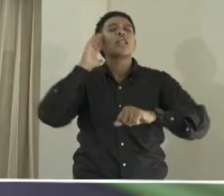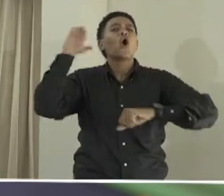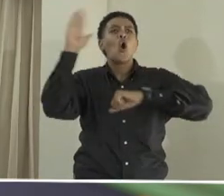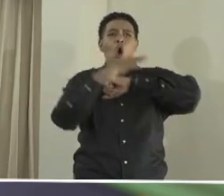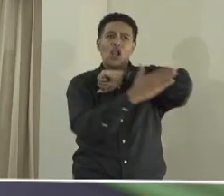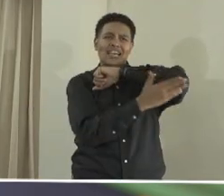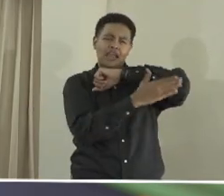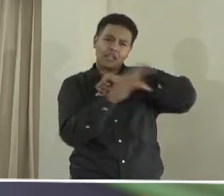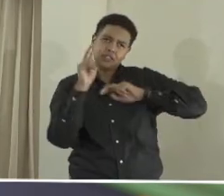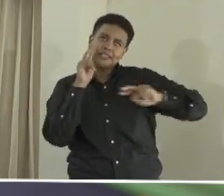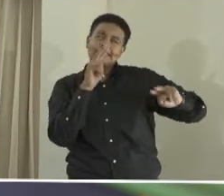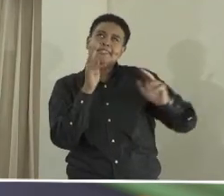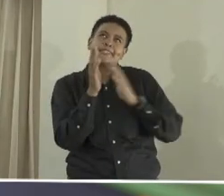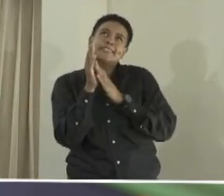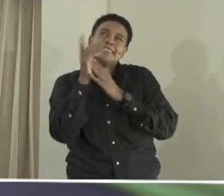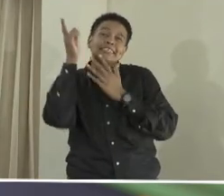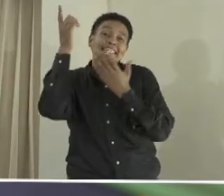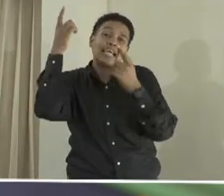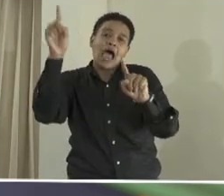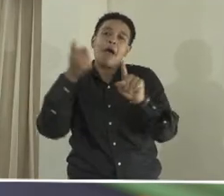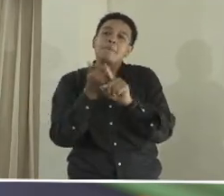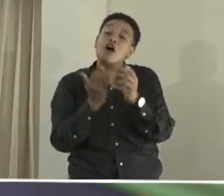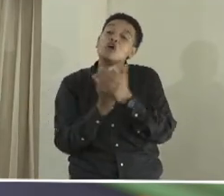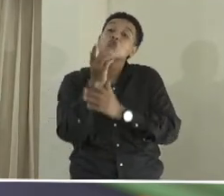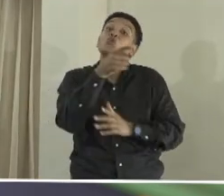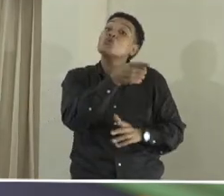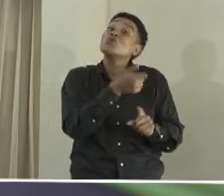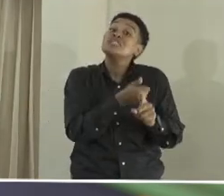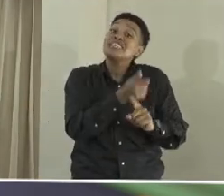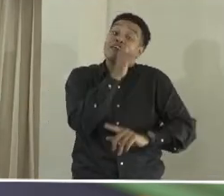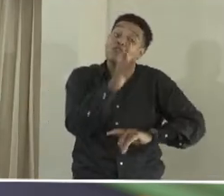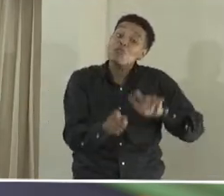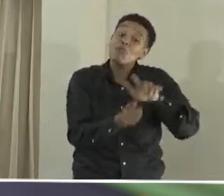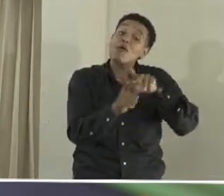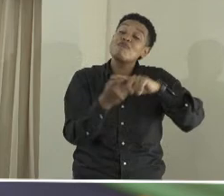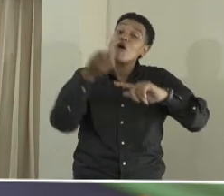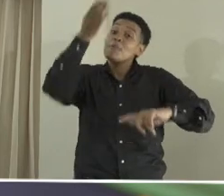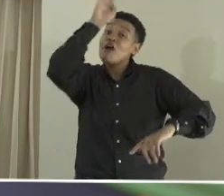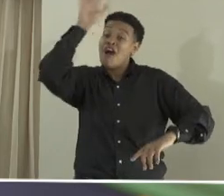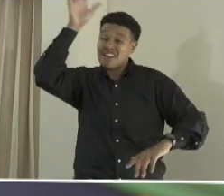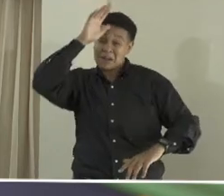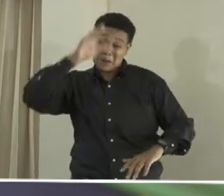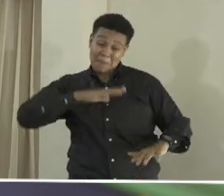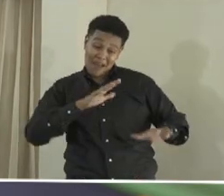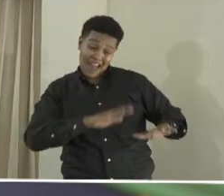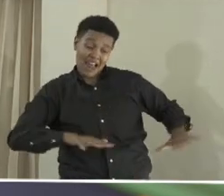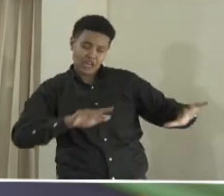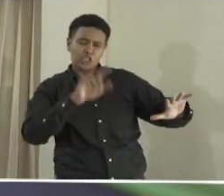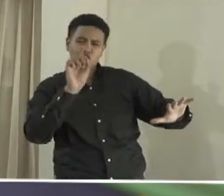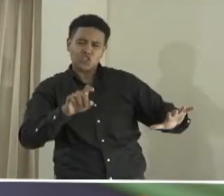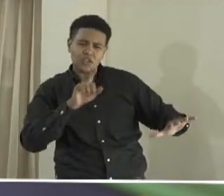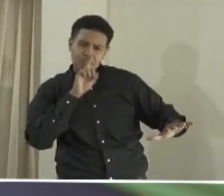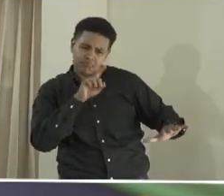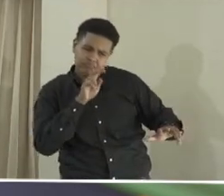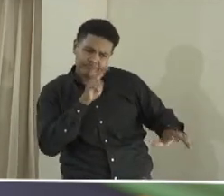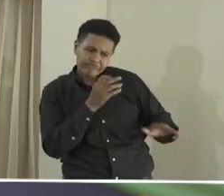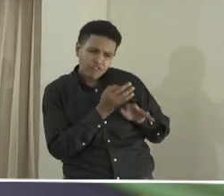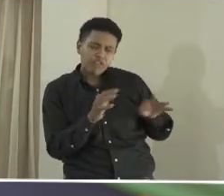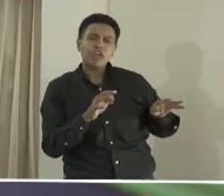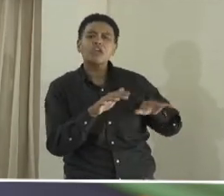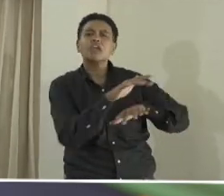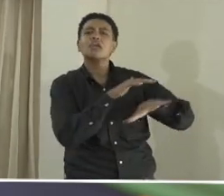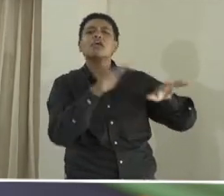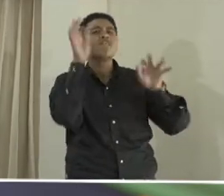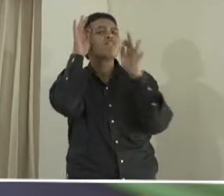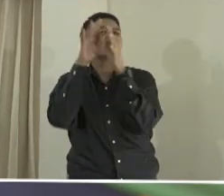nations unto thee, and through the truth that comes from God, mankind shall then indeed be free.